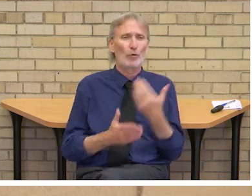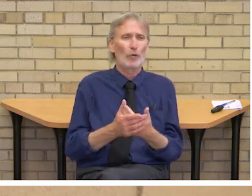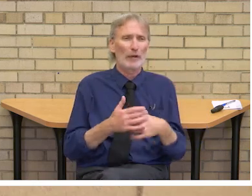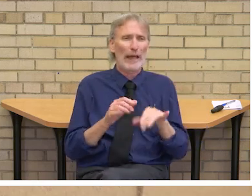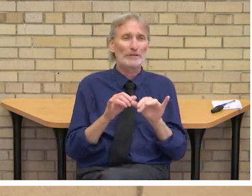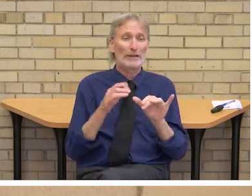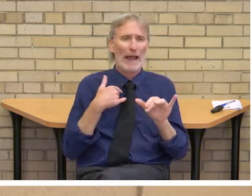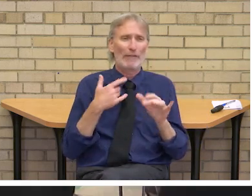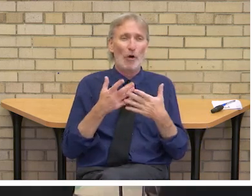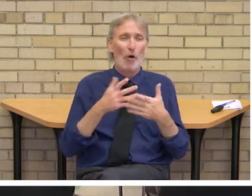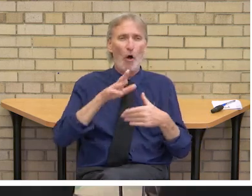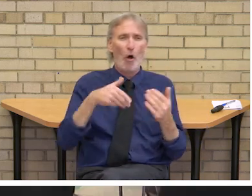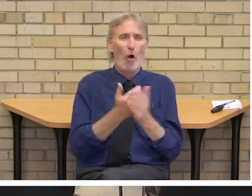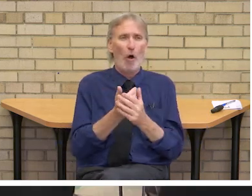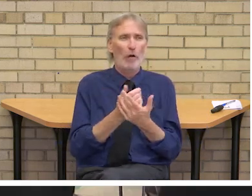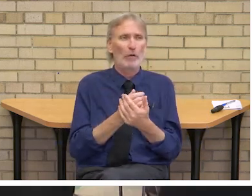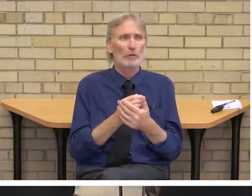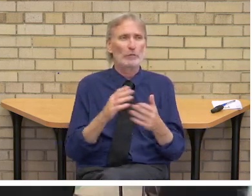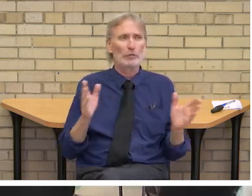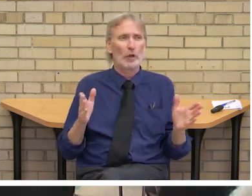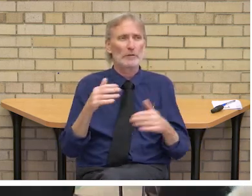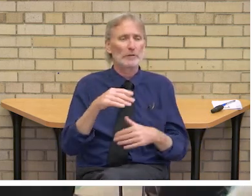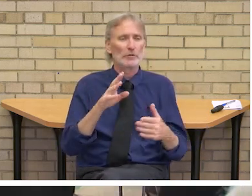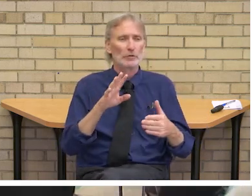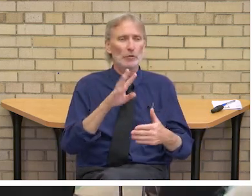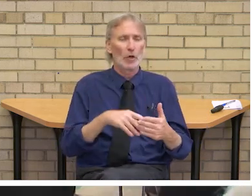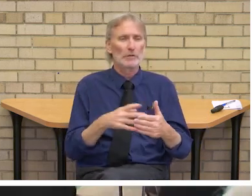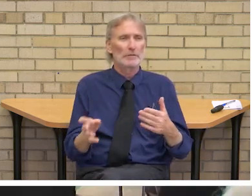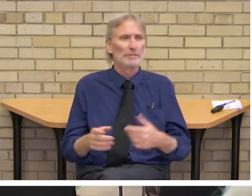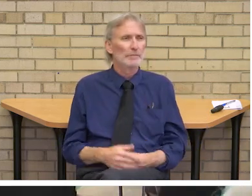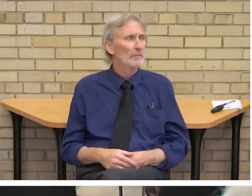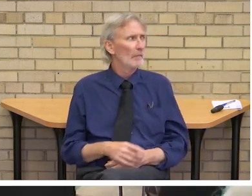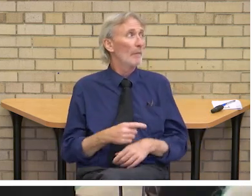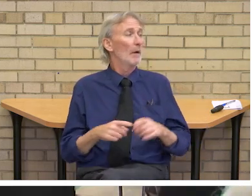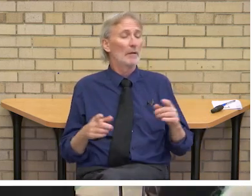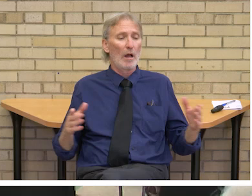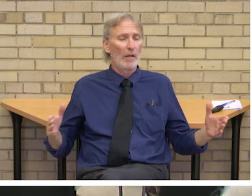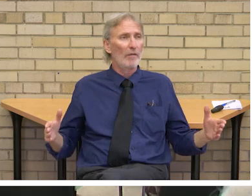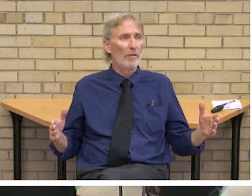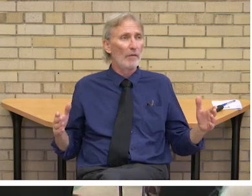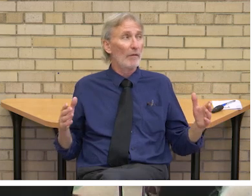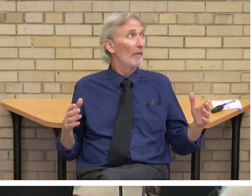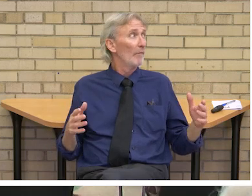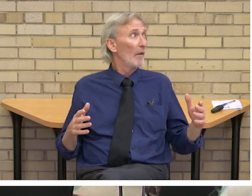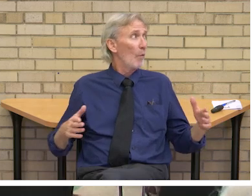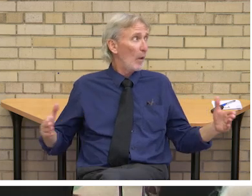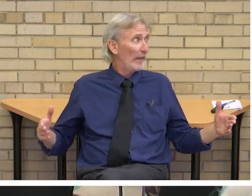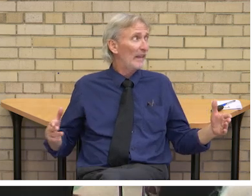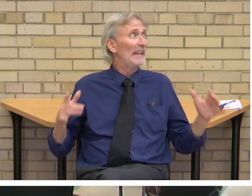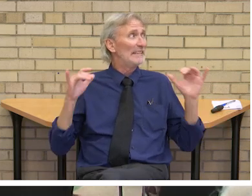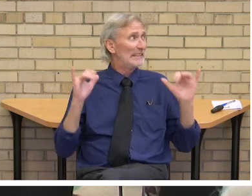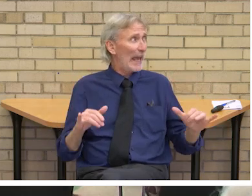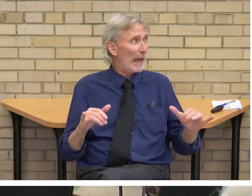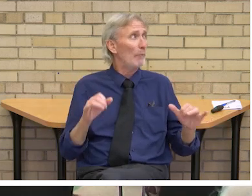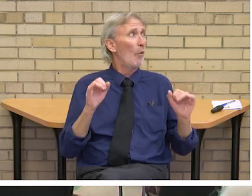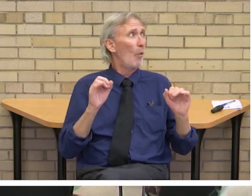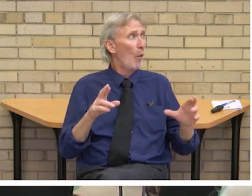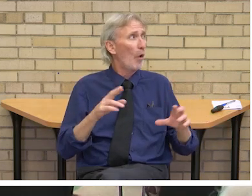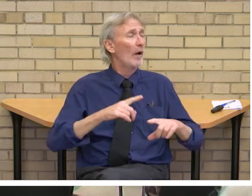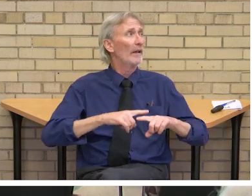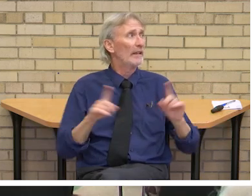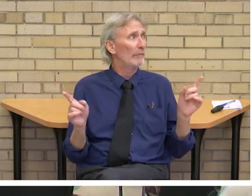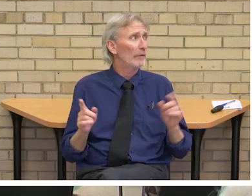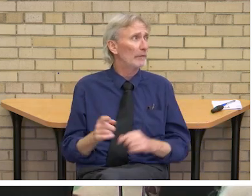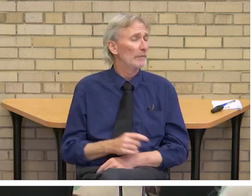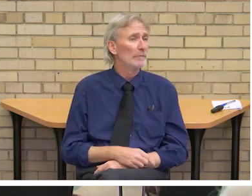The overall size, the overall width is going to stay the same. The